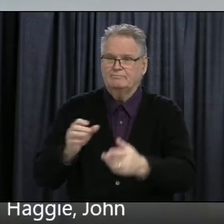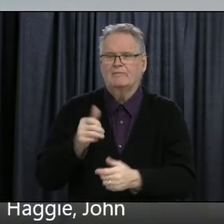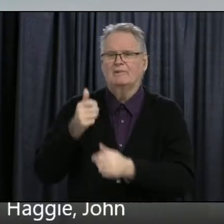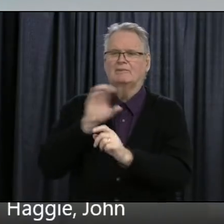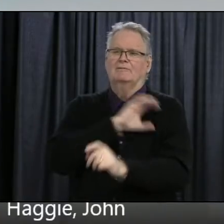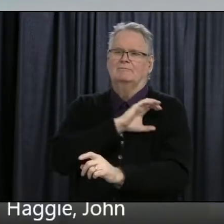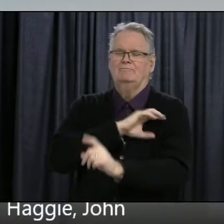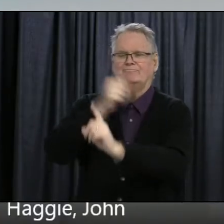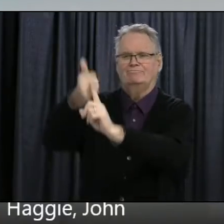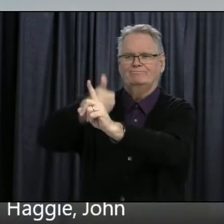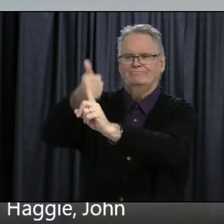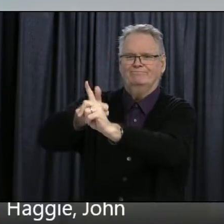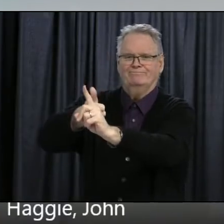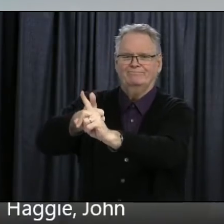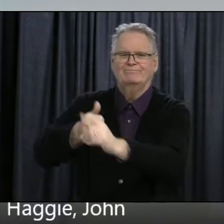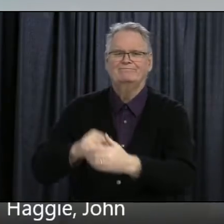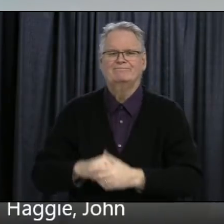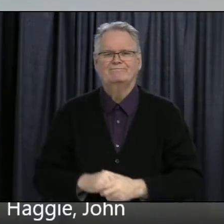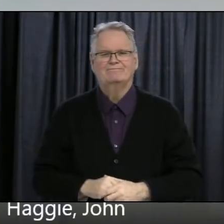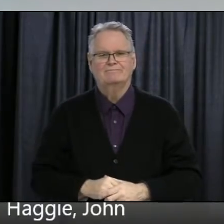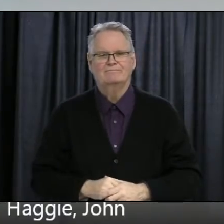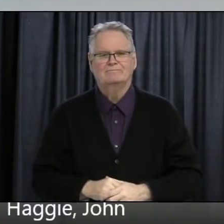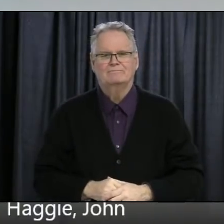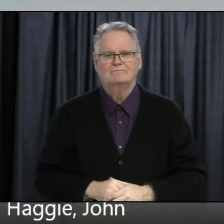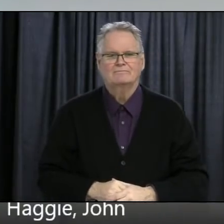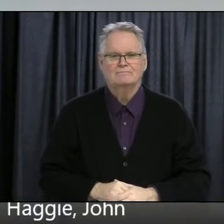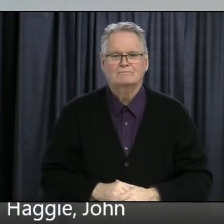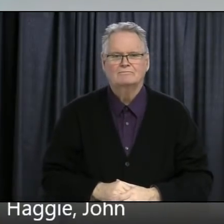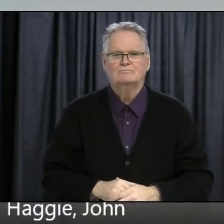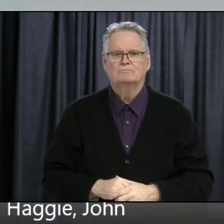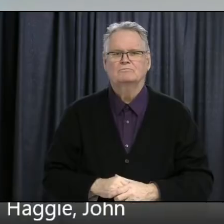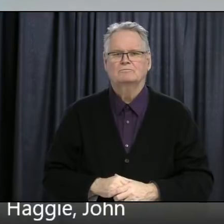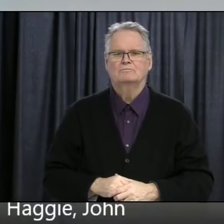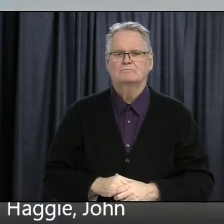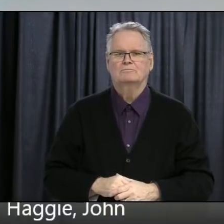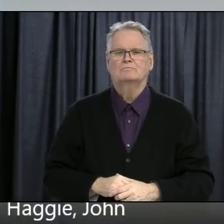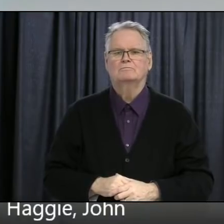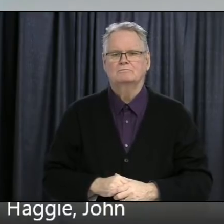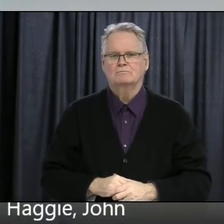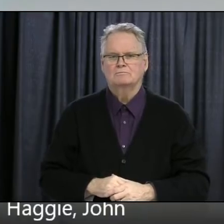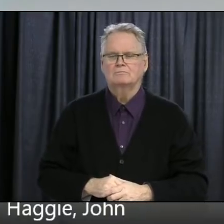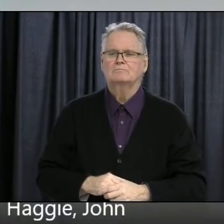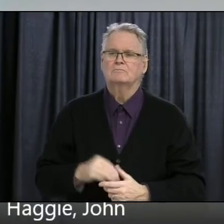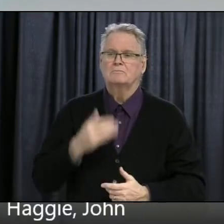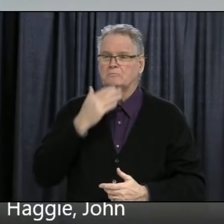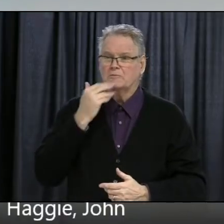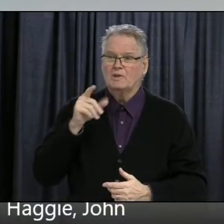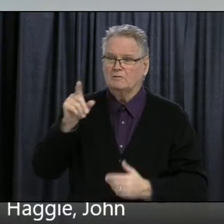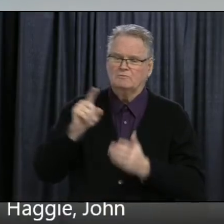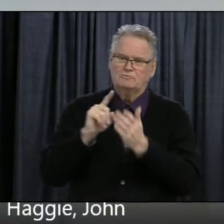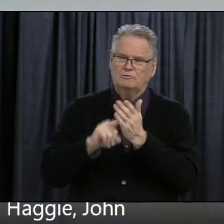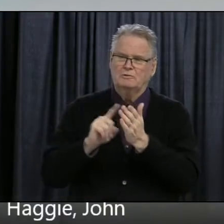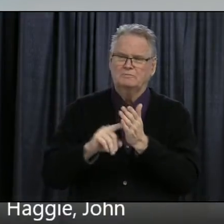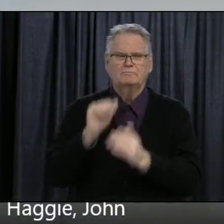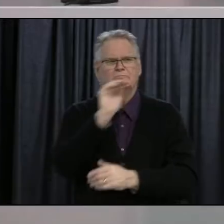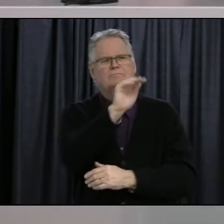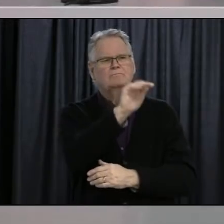go, given the nature of that question. Perfect. Totally understand. Thank you,